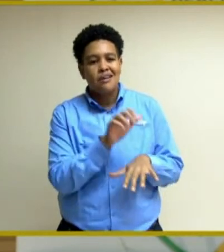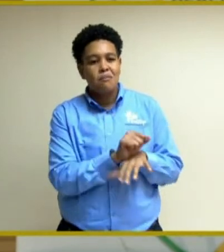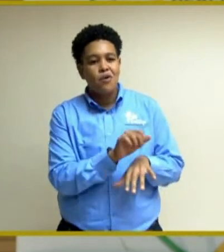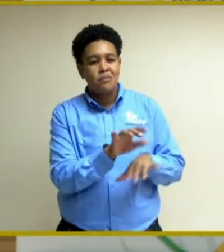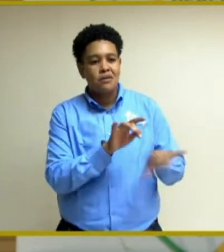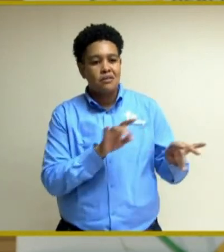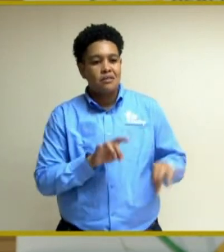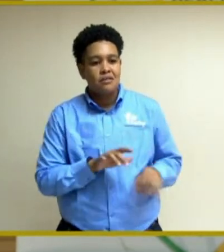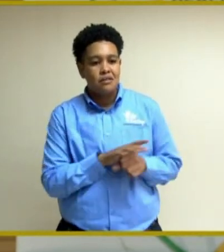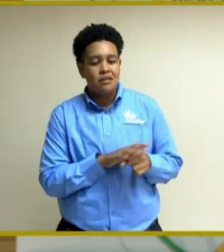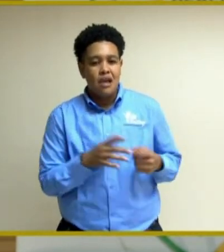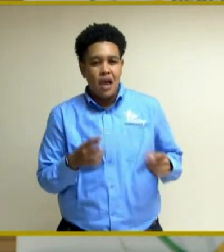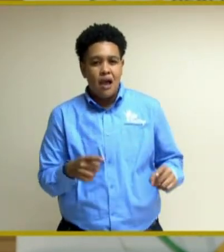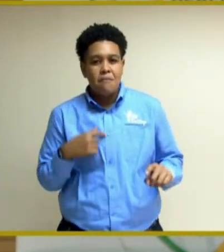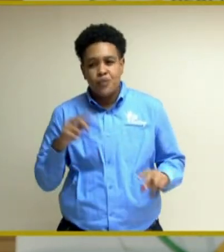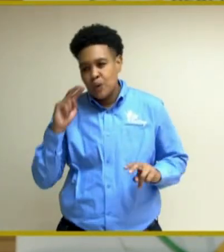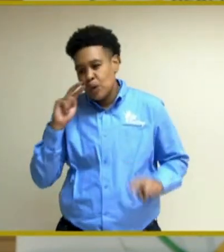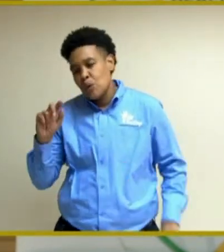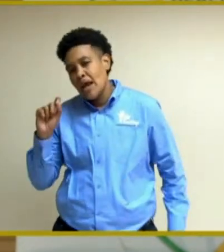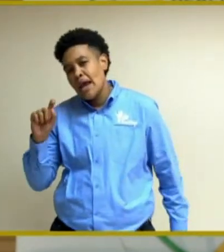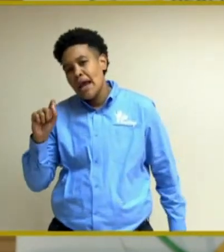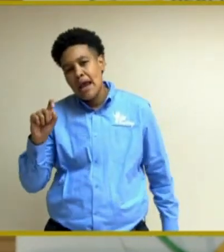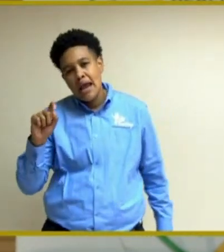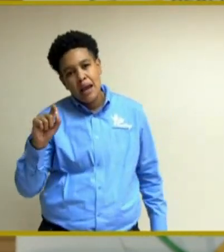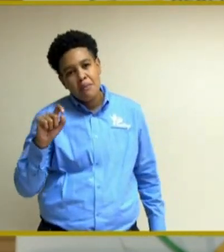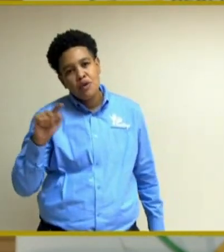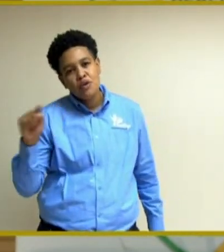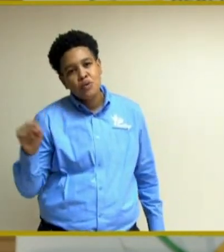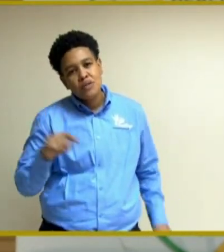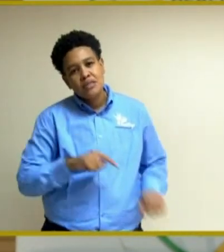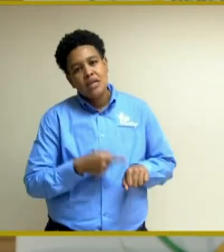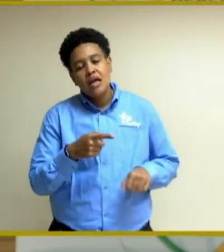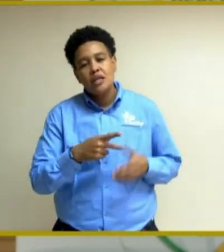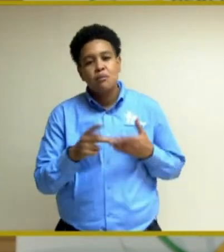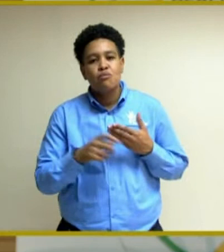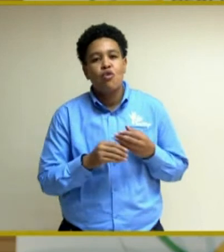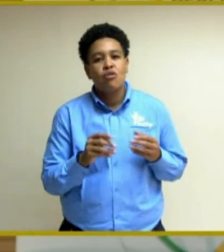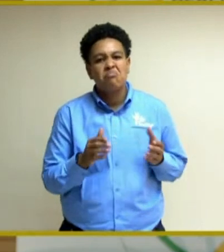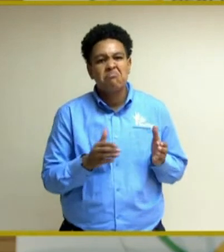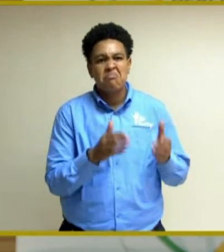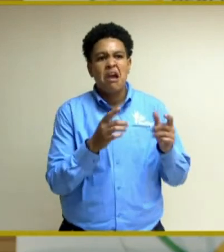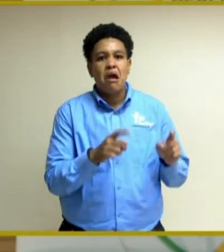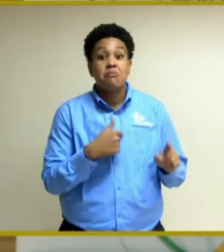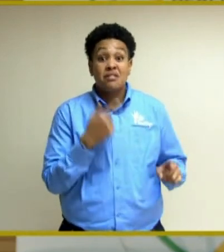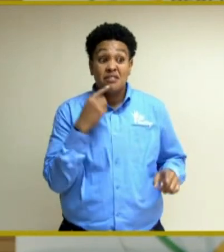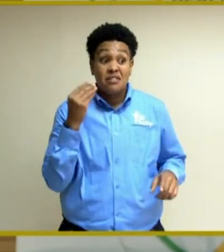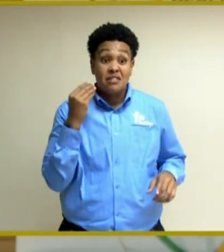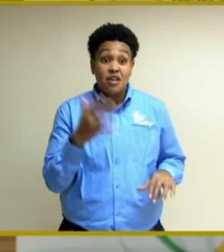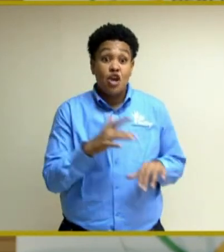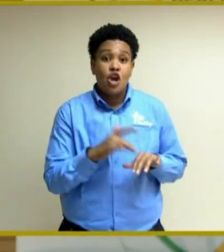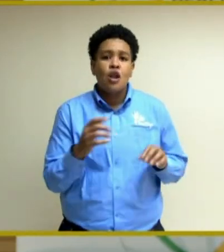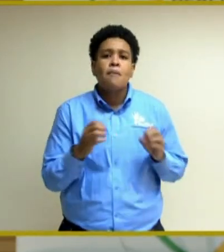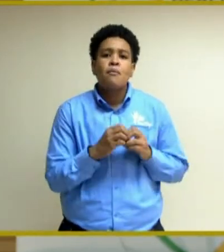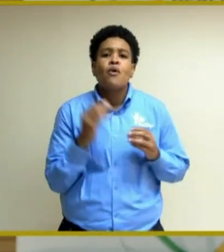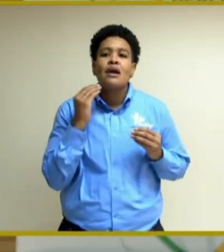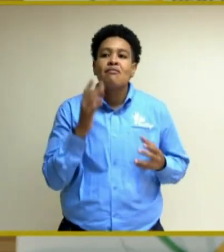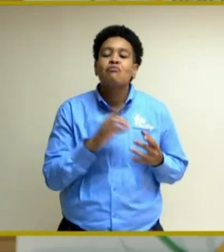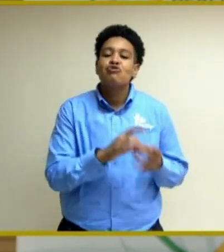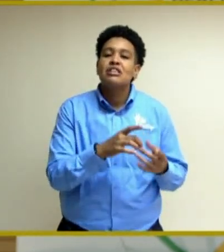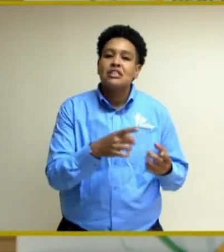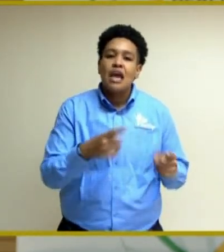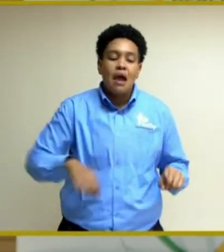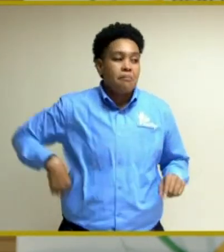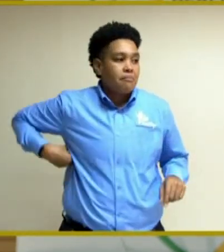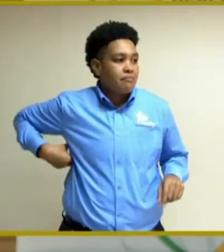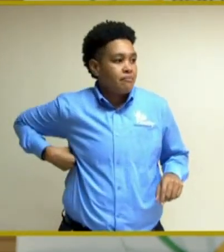so on, we're looking at April to start that program in earnest. And as I said earlier, more information will be provided around that.